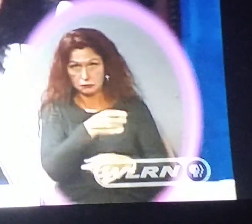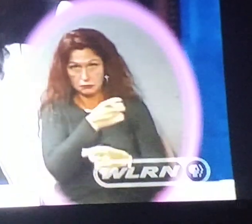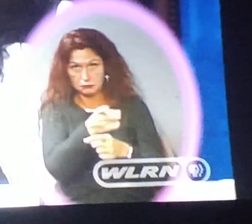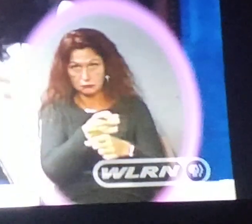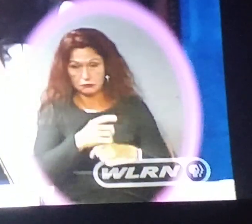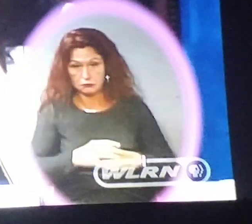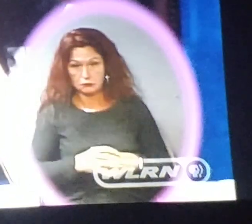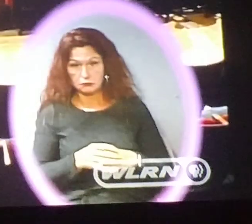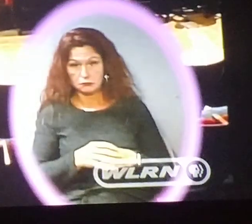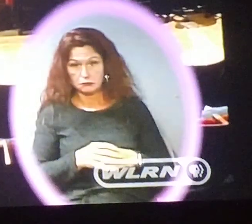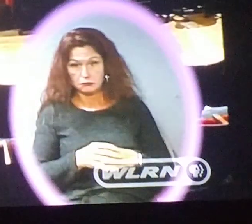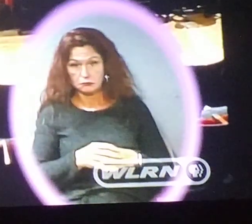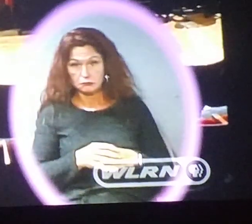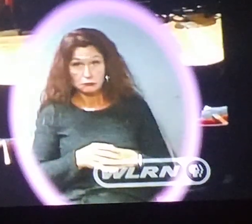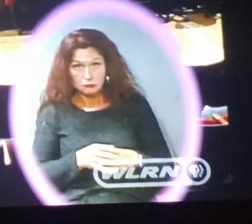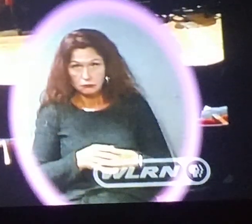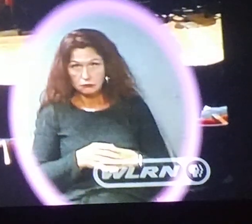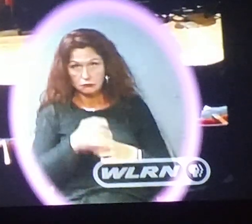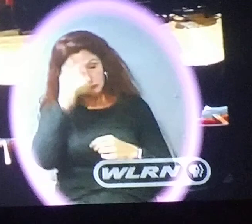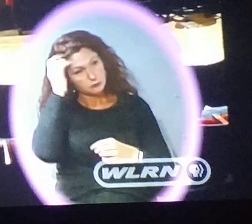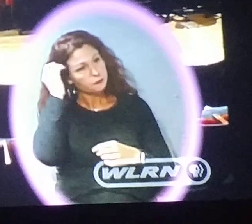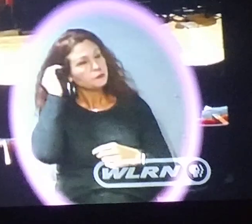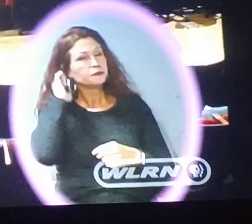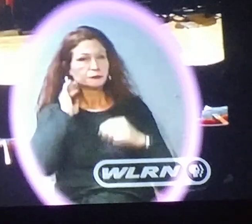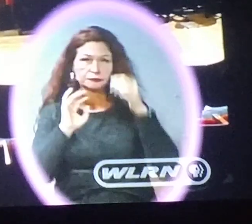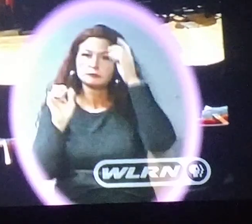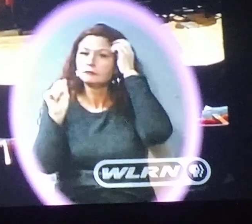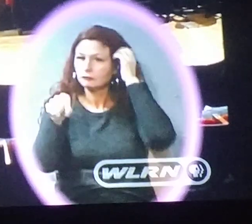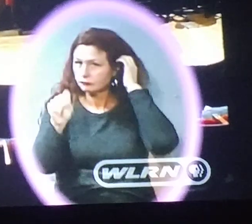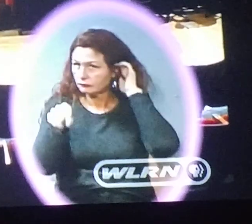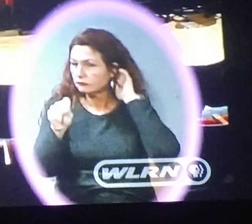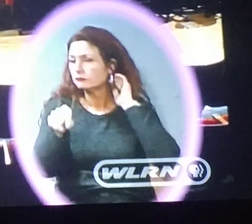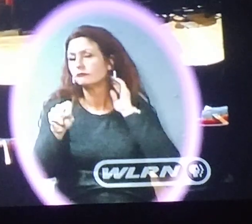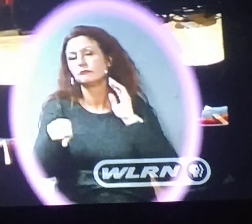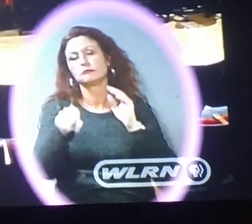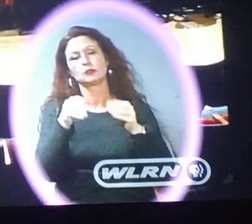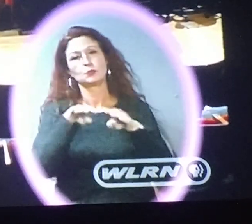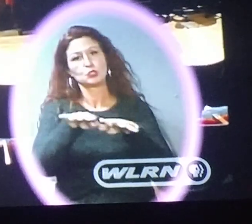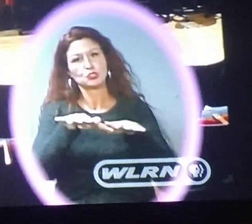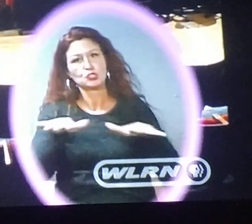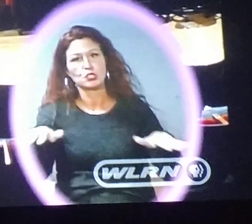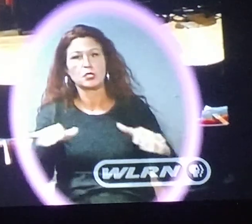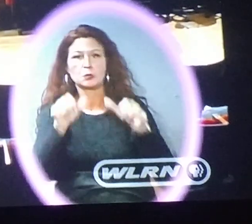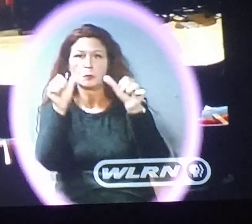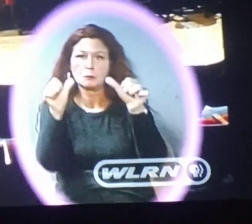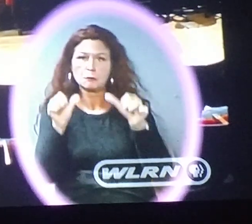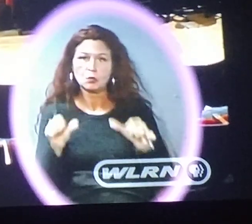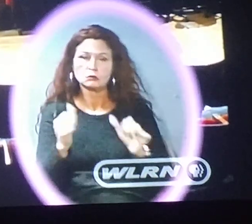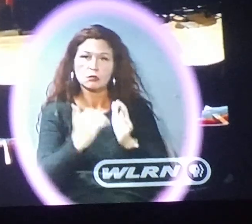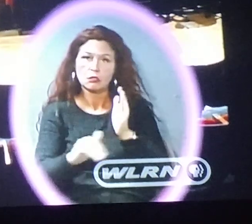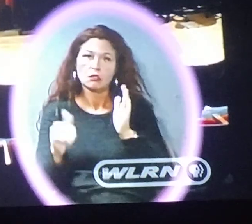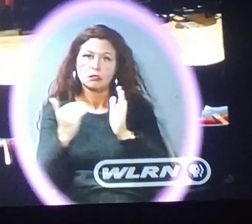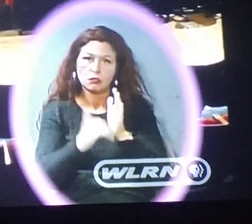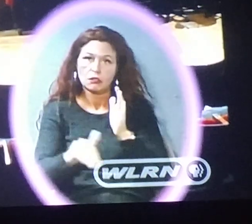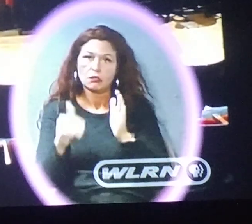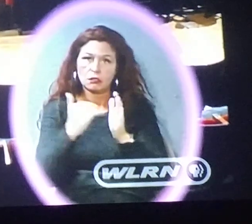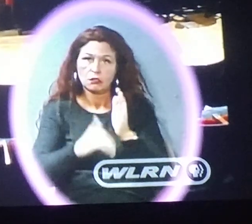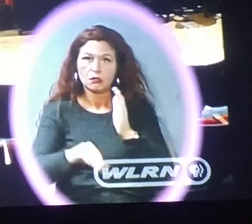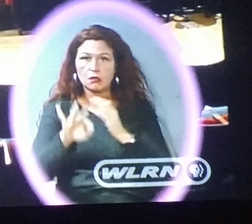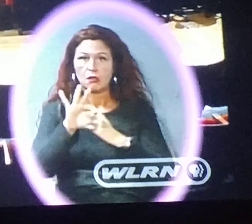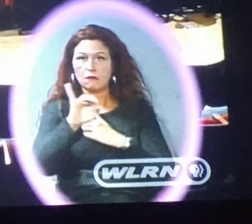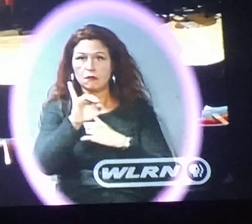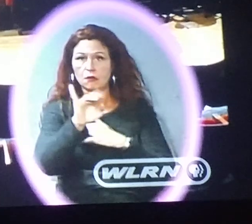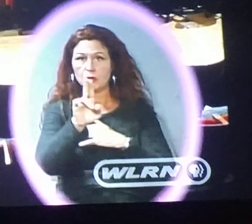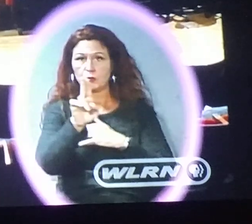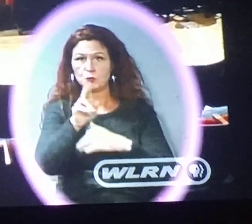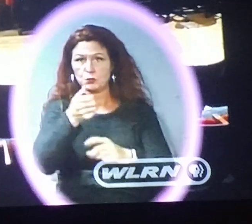Through the chair, it was not only shared, but it was posted and reposted on FIU-PD's social media. They're the lead